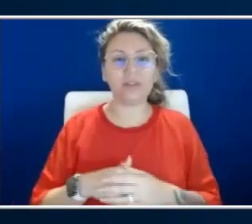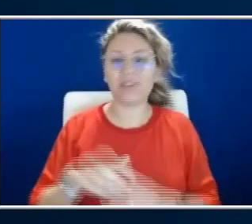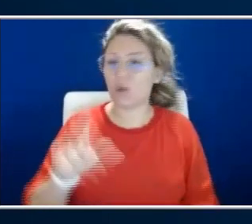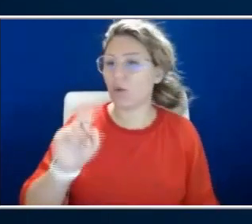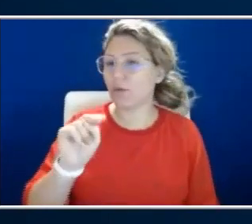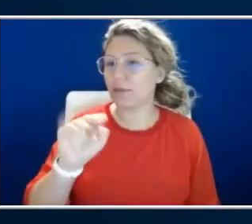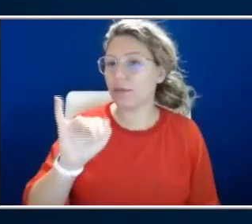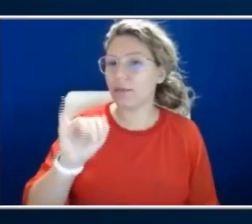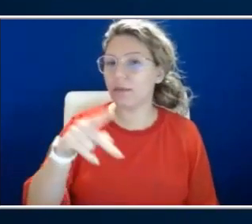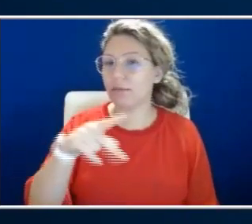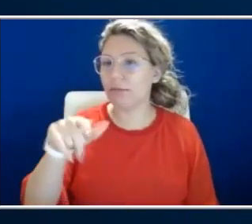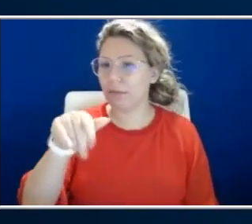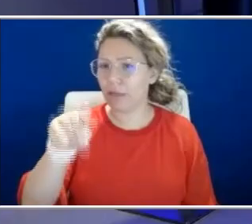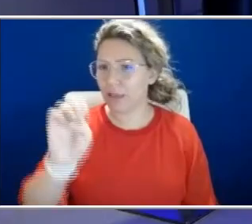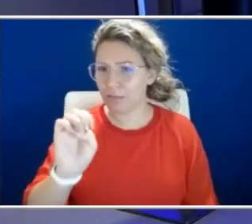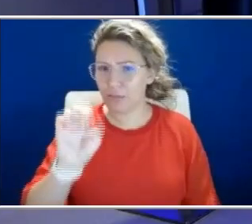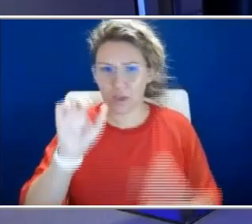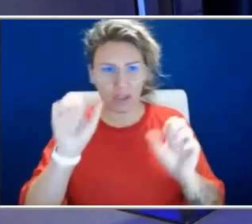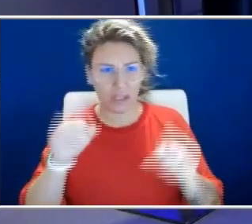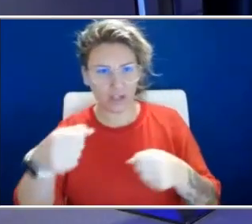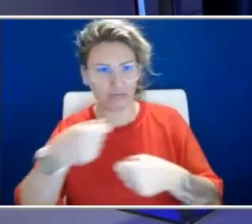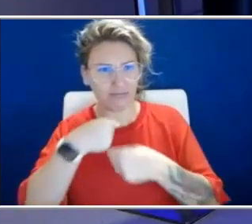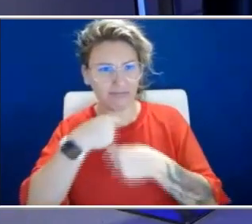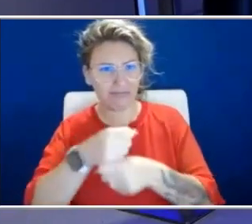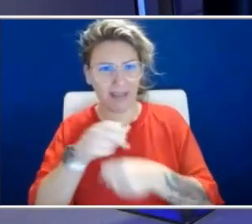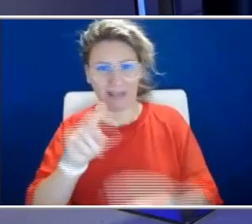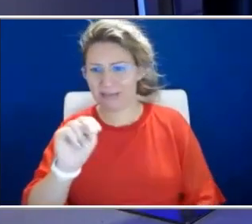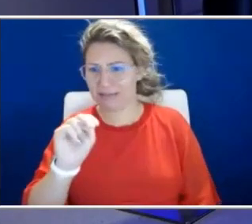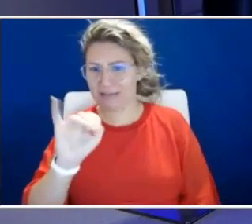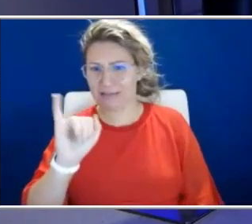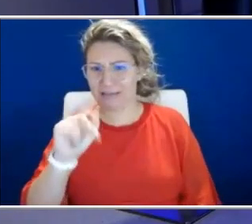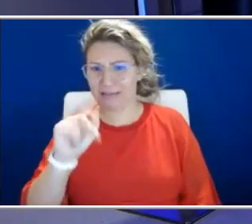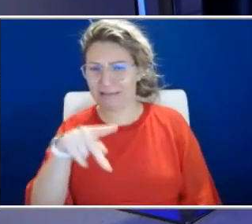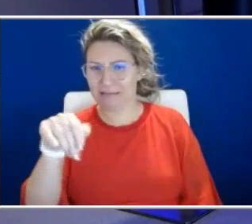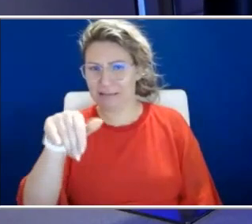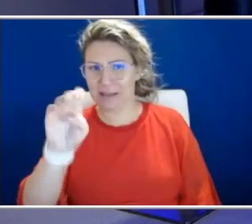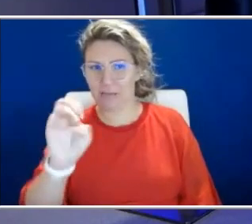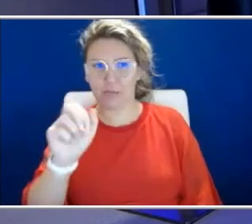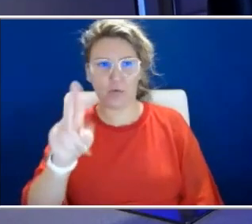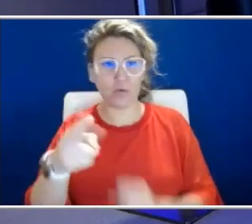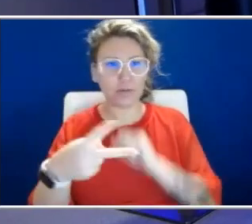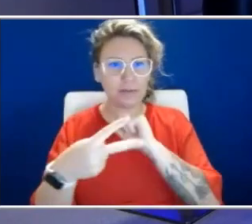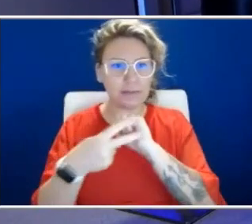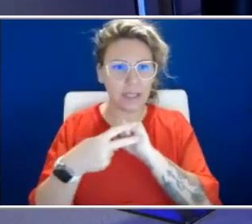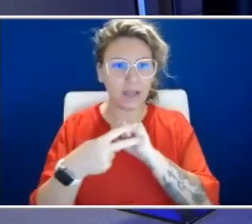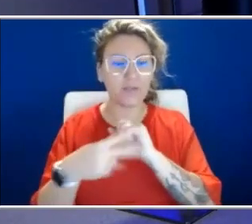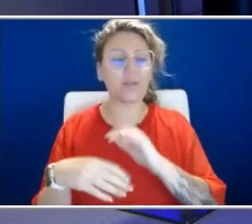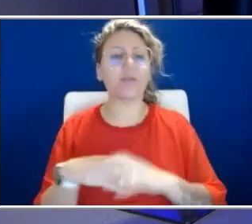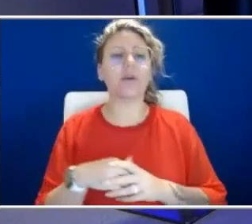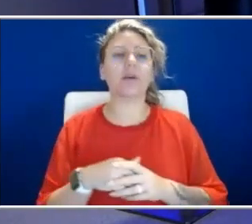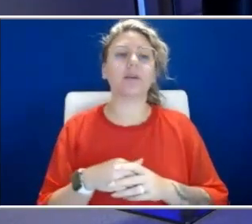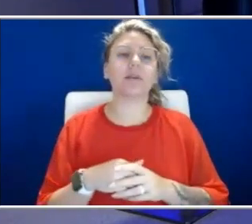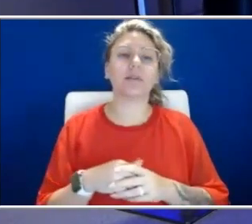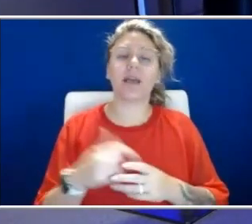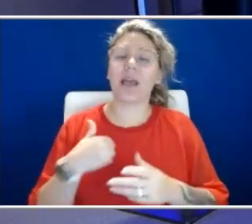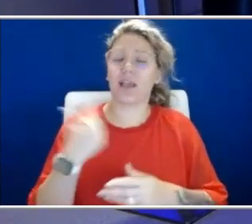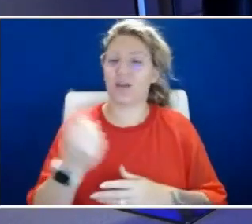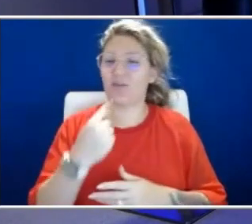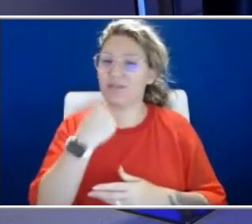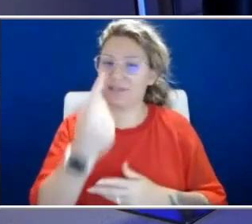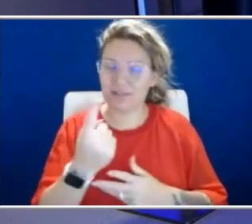to reconstruct a nipple or save part? How does that work? Saving a nipple, I always tell patients